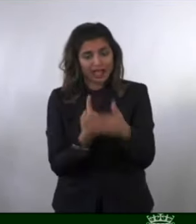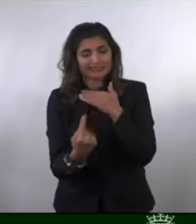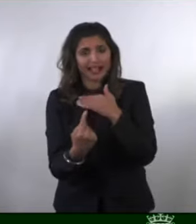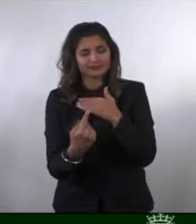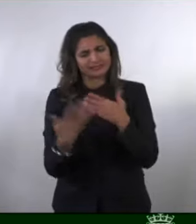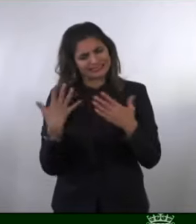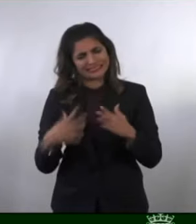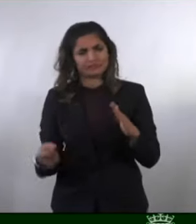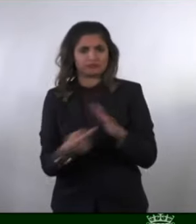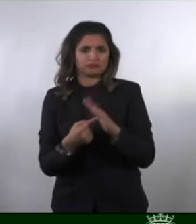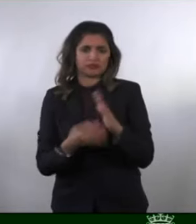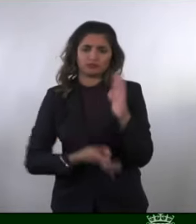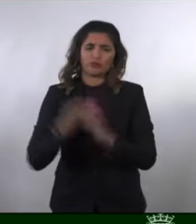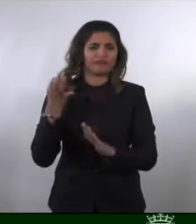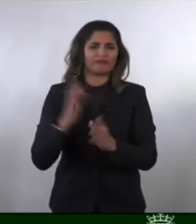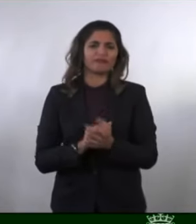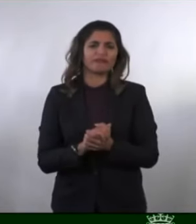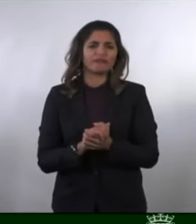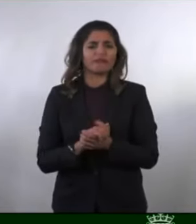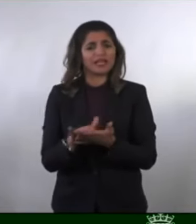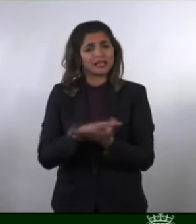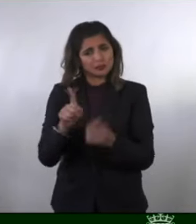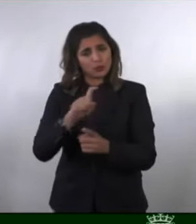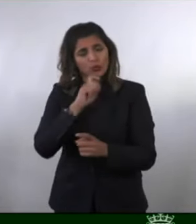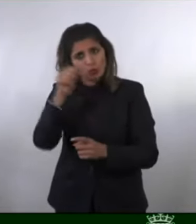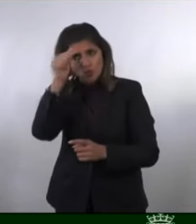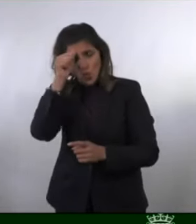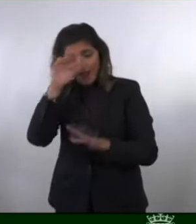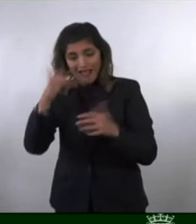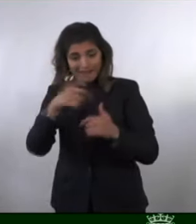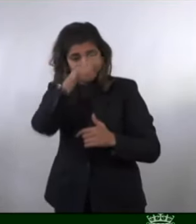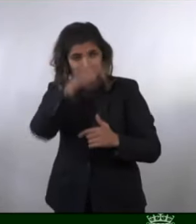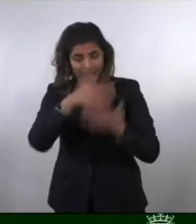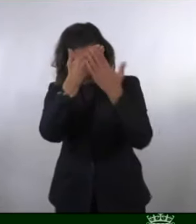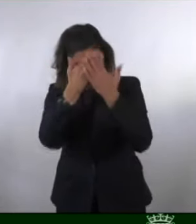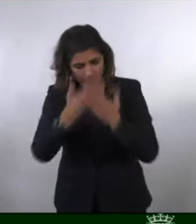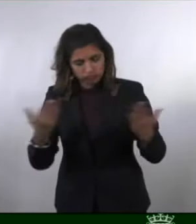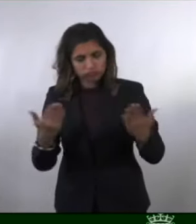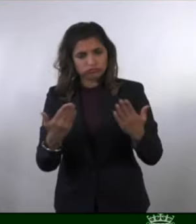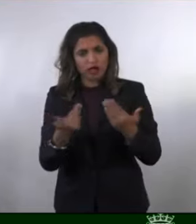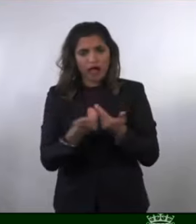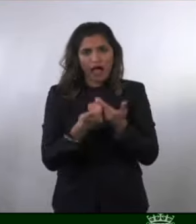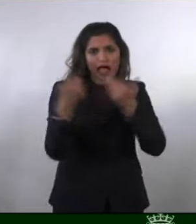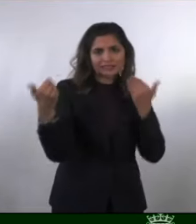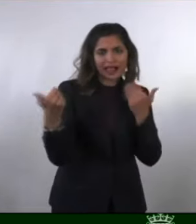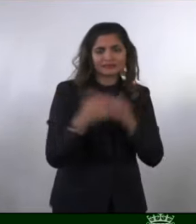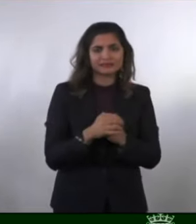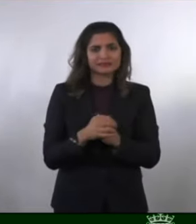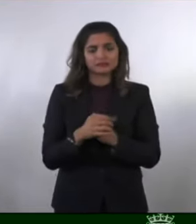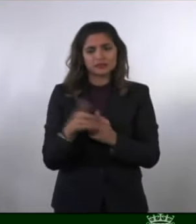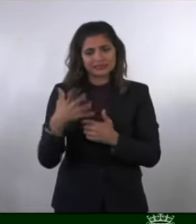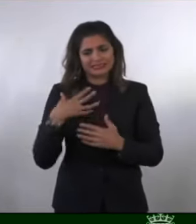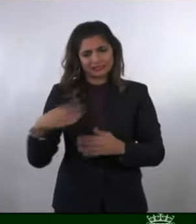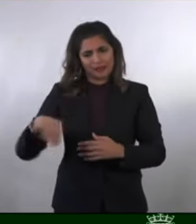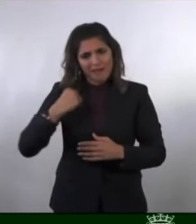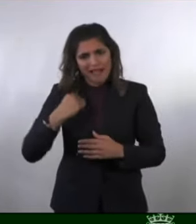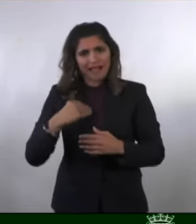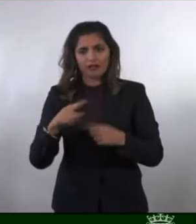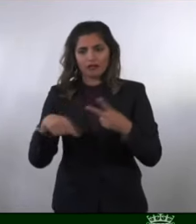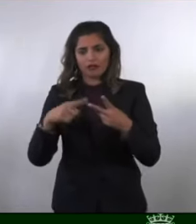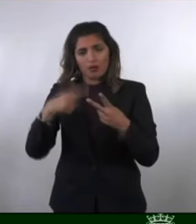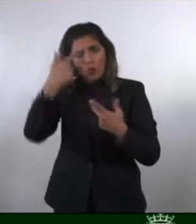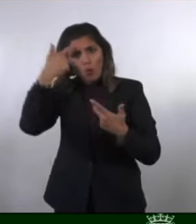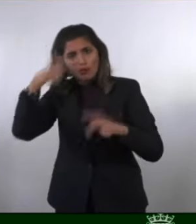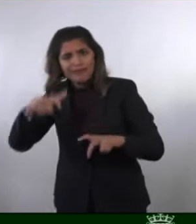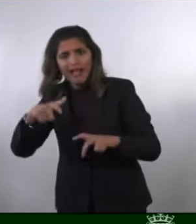he learn the lessons from countries where compliance with self-isolation is much higher, pay people more when necessary, offer hotel accommodation if